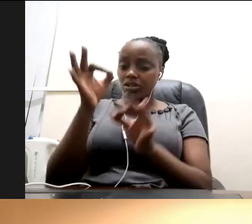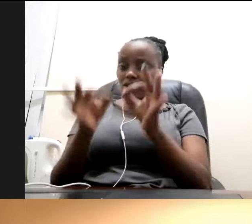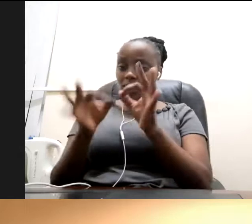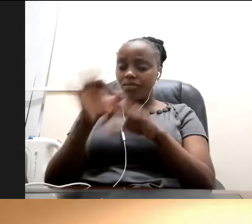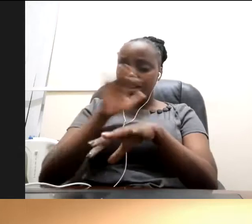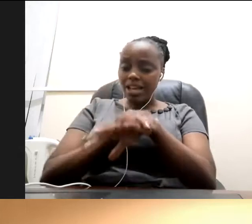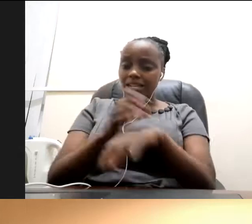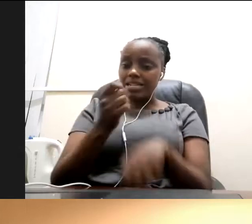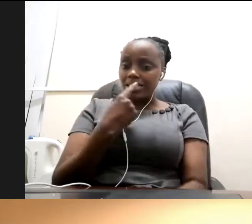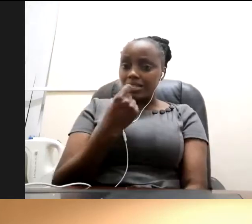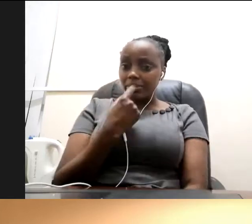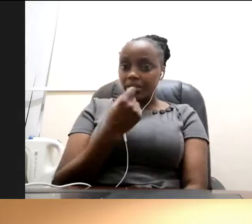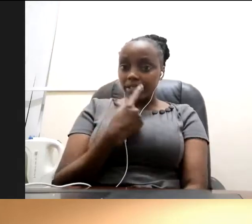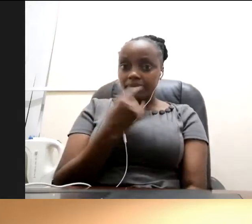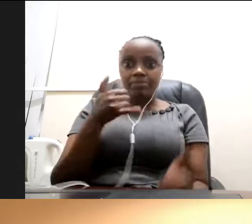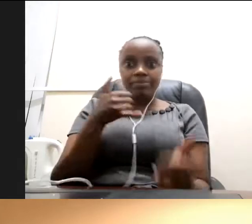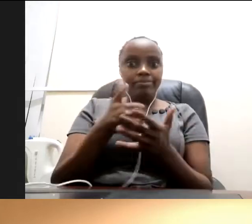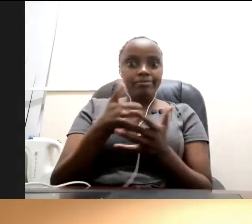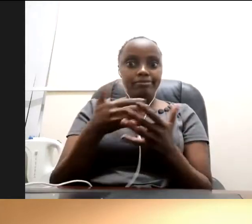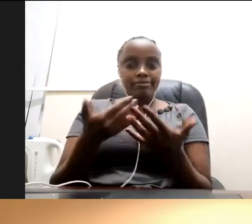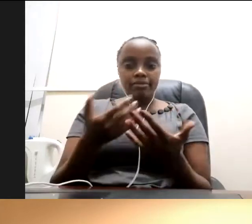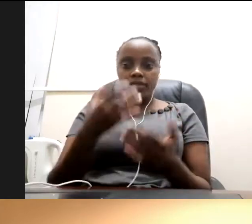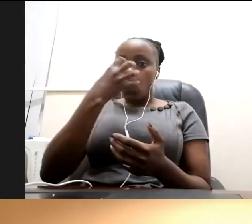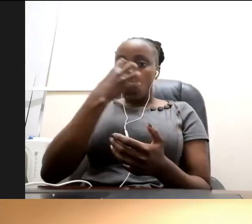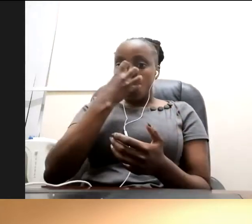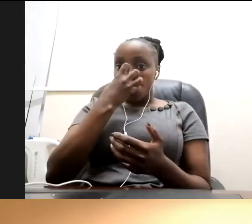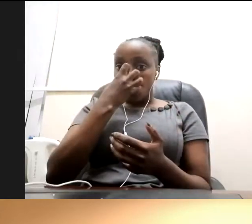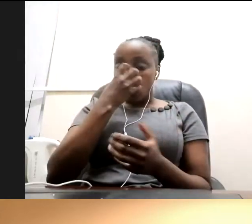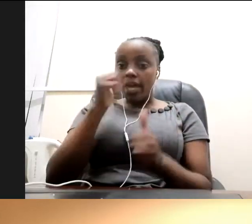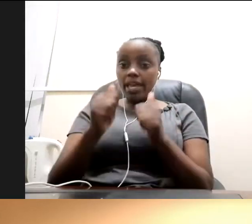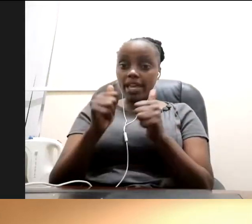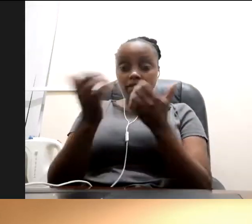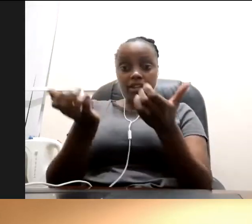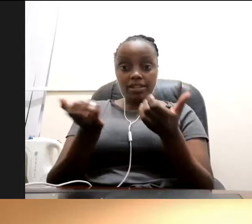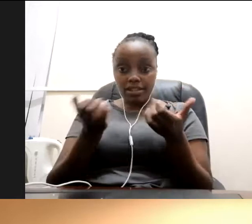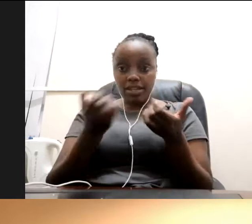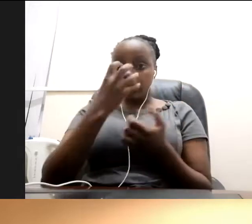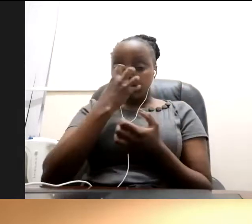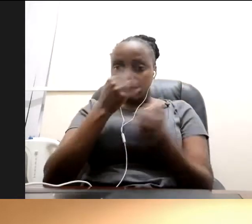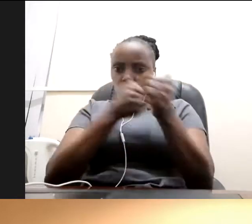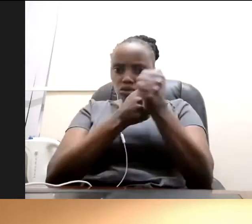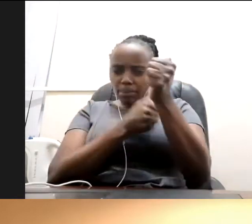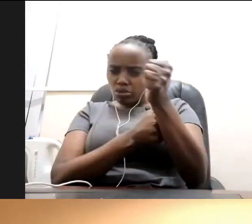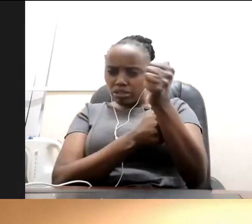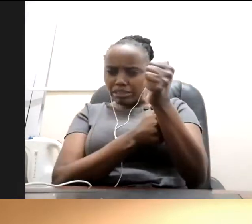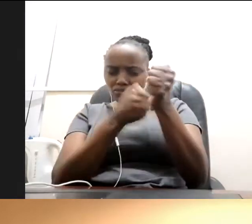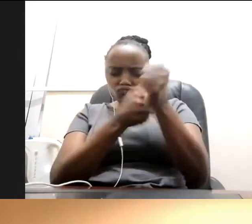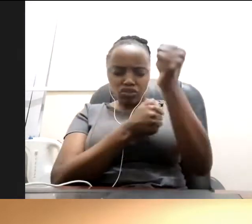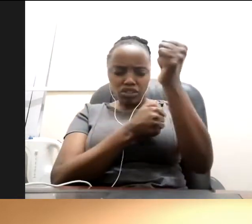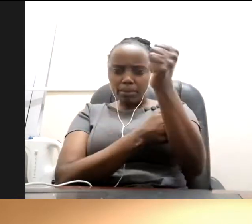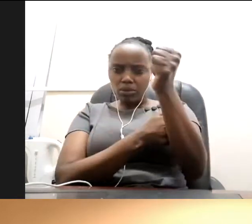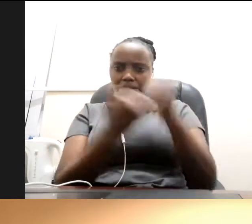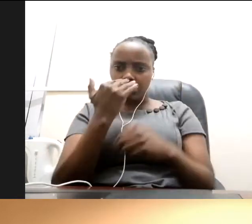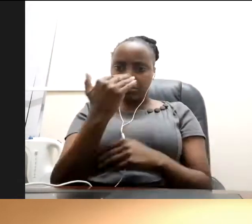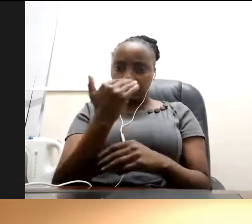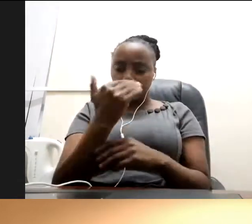treatment, including ventilators if required, and to freedom from exploitation,